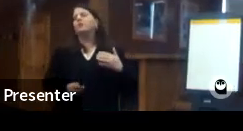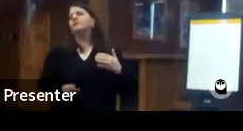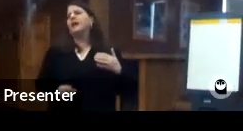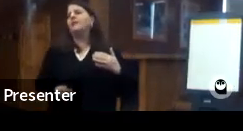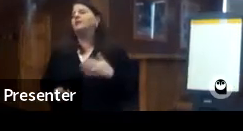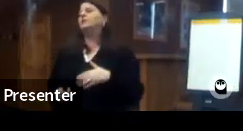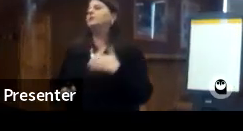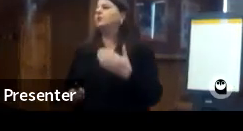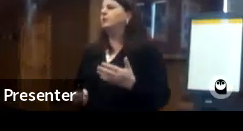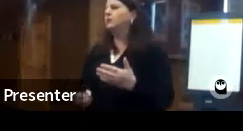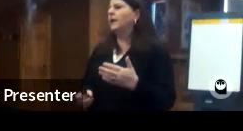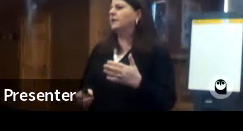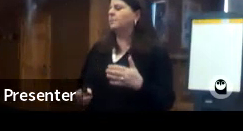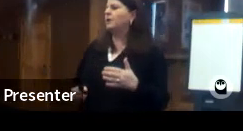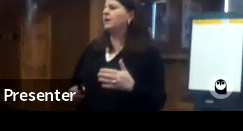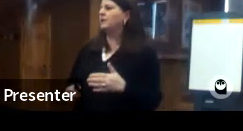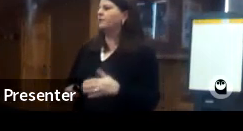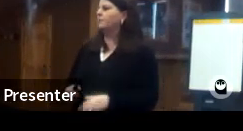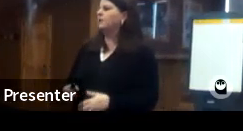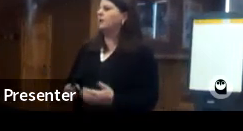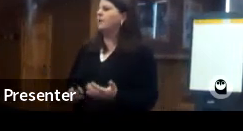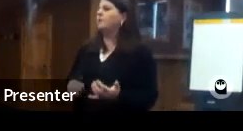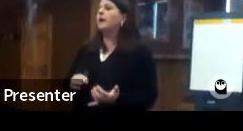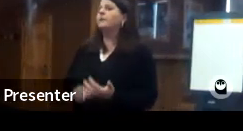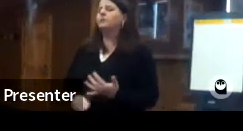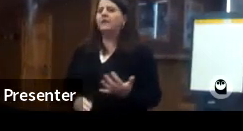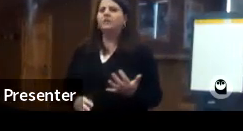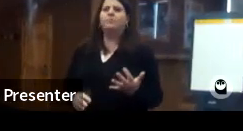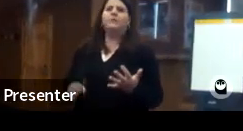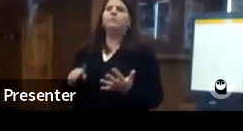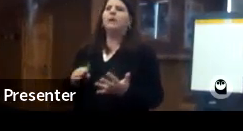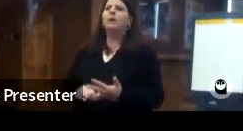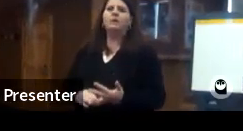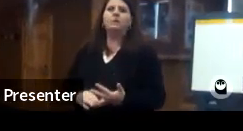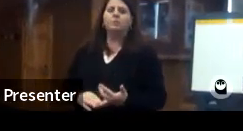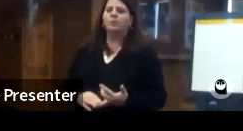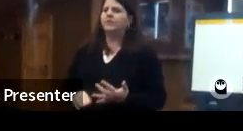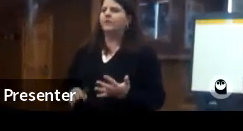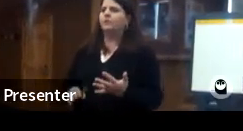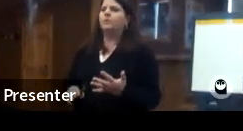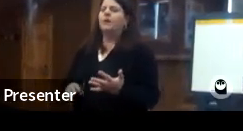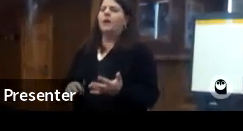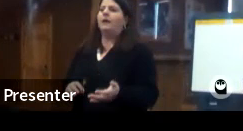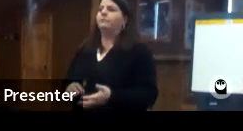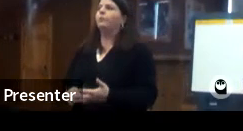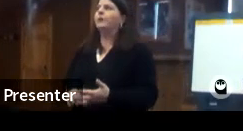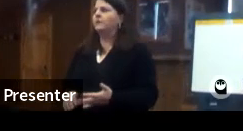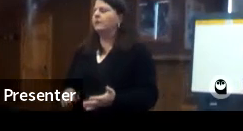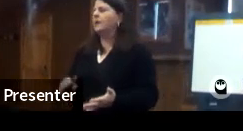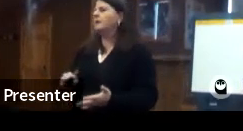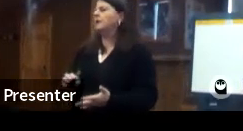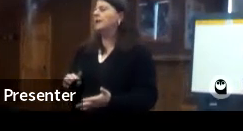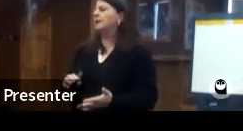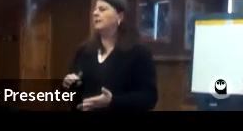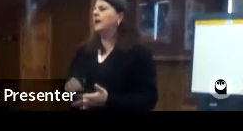you're also going to have additional experience and information on there, like the trainings you've been to, like articles or books that you have